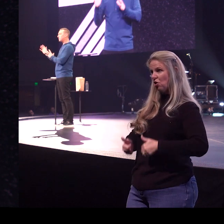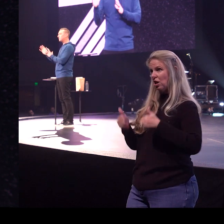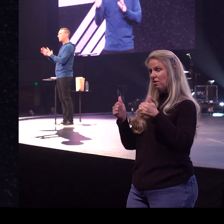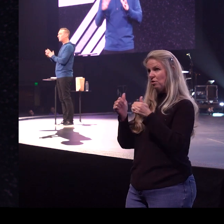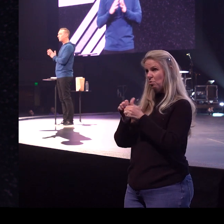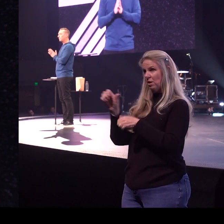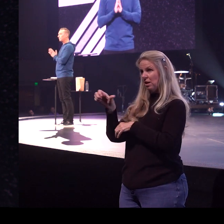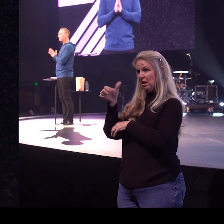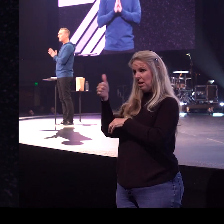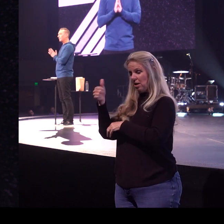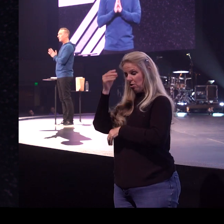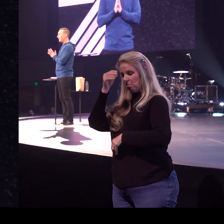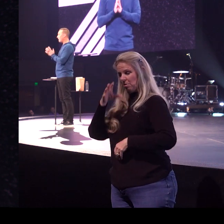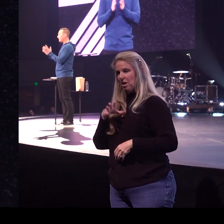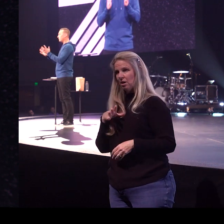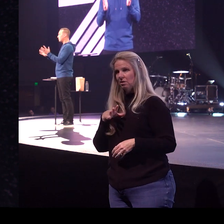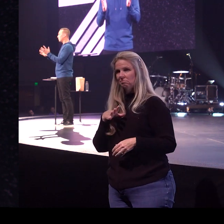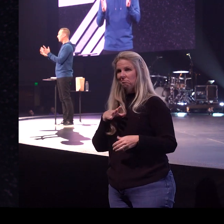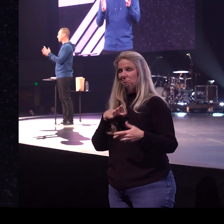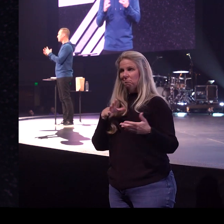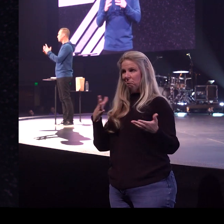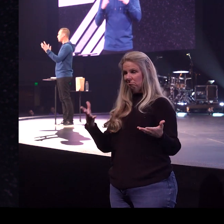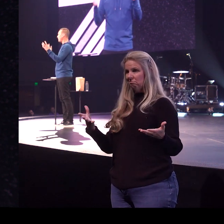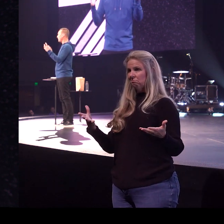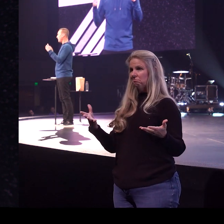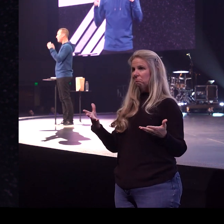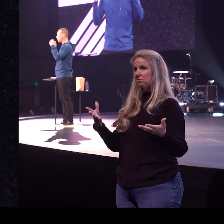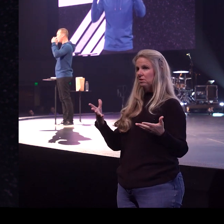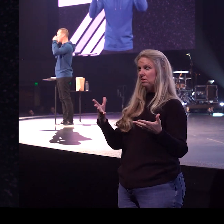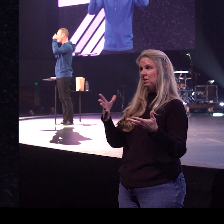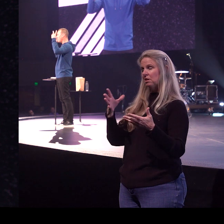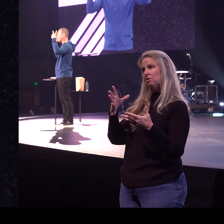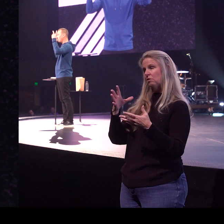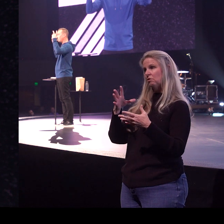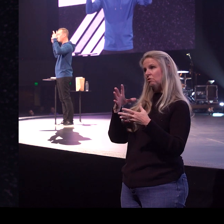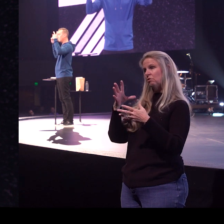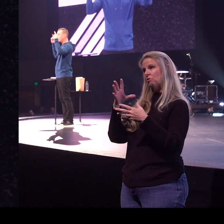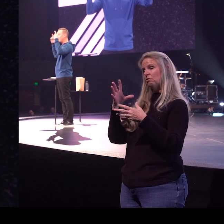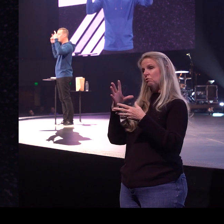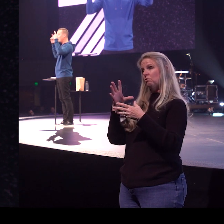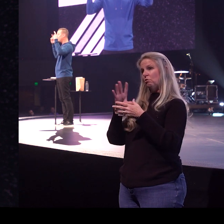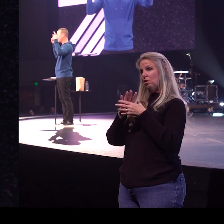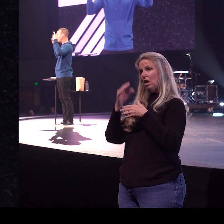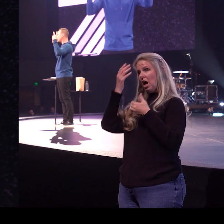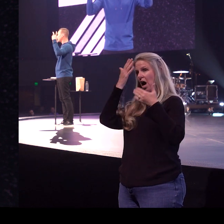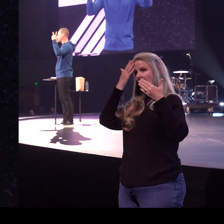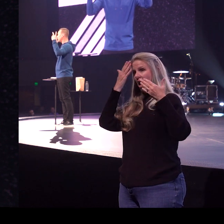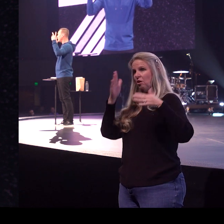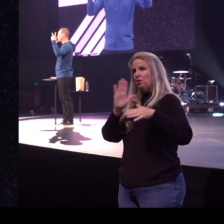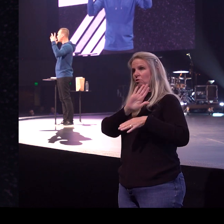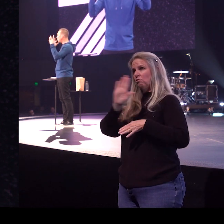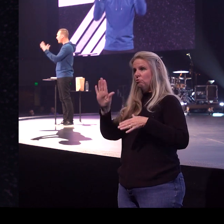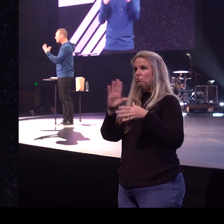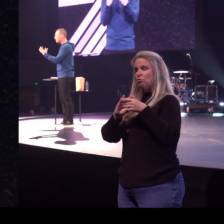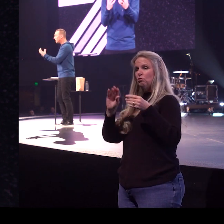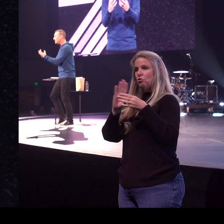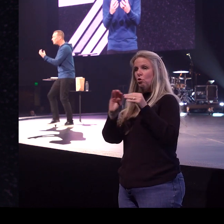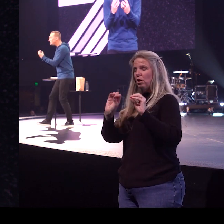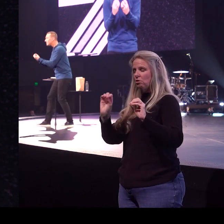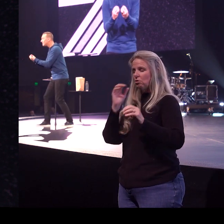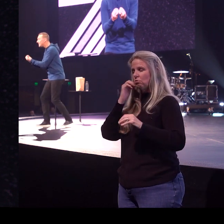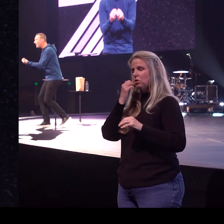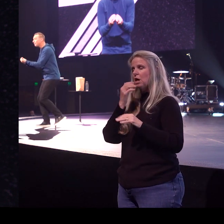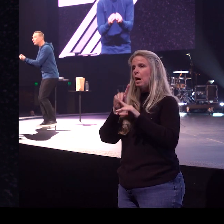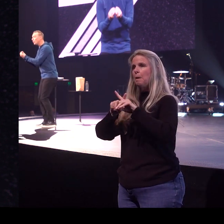someone else, I mean, that might be your story, and this is no shame, but that might raise some eyebrows with even people in our day and age. But you have to understand,